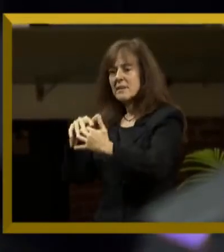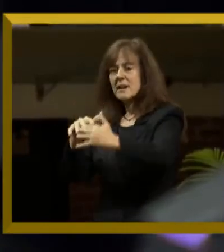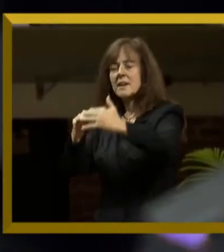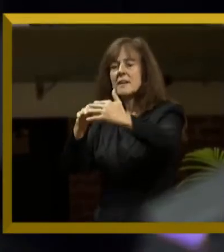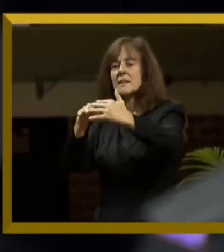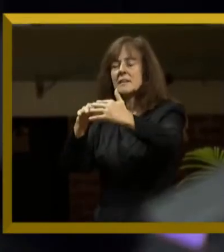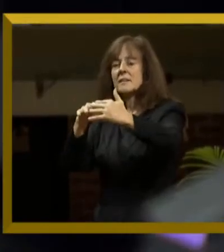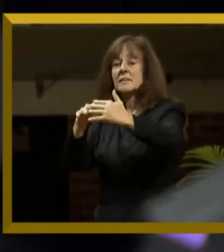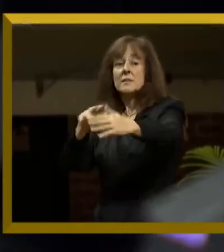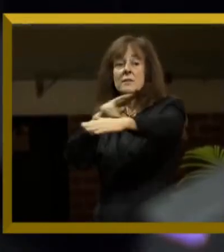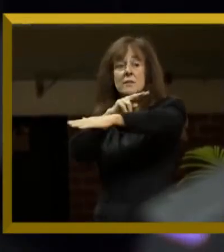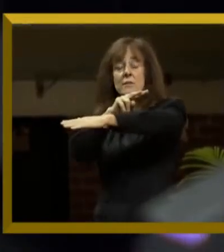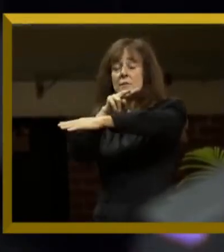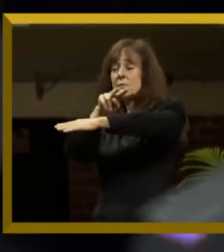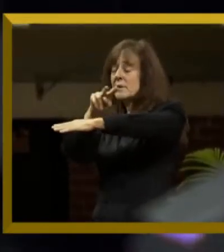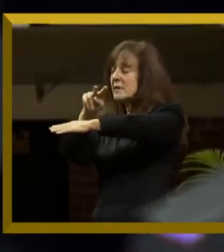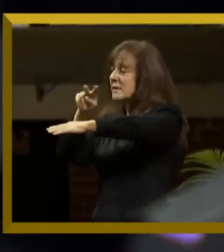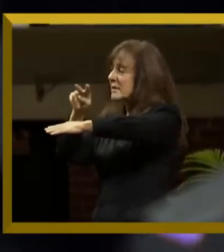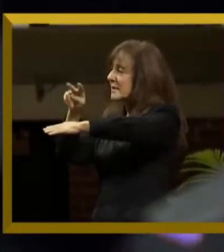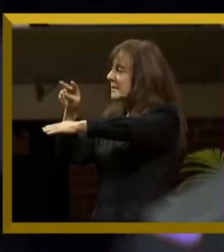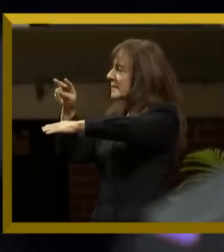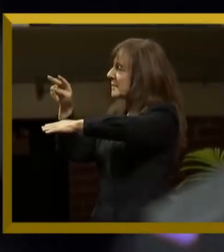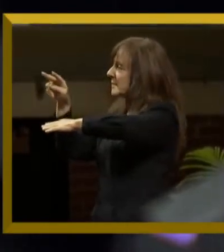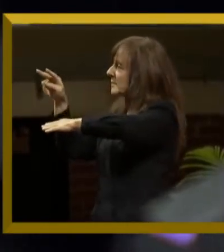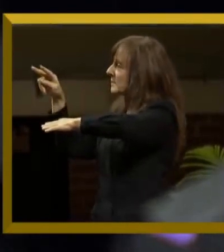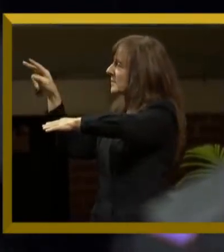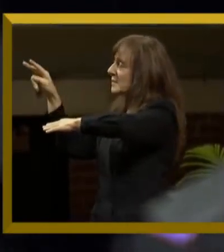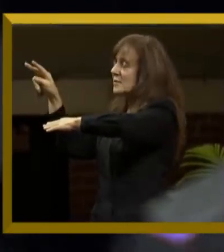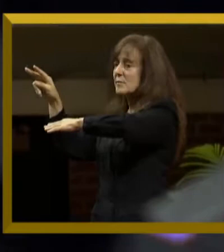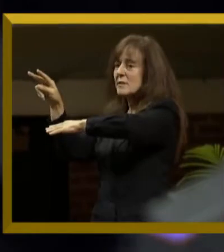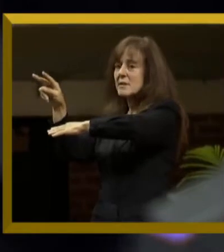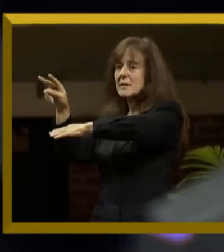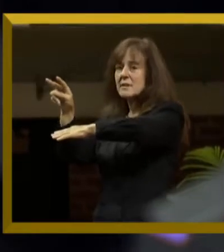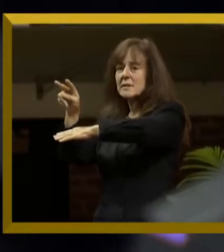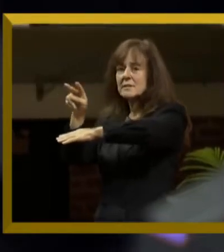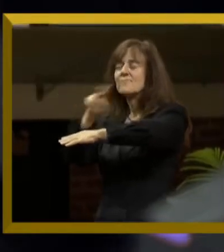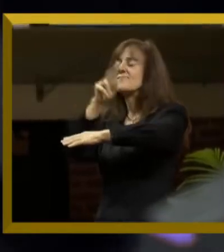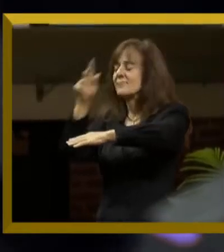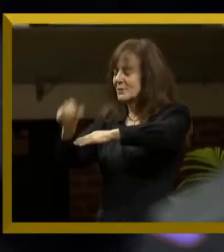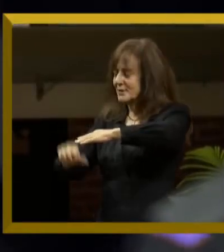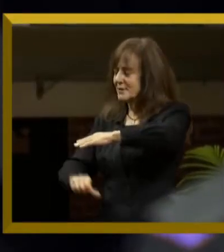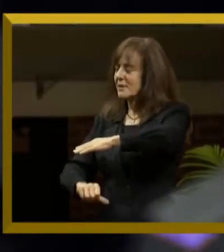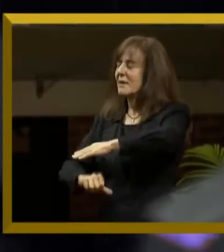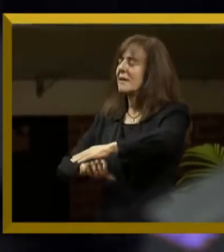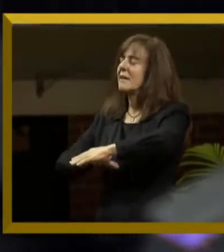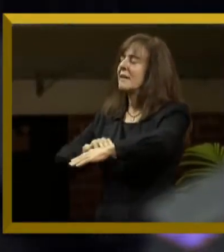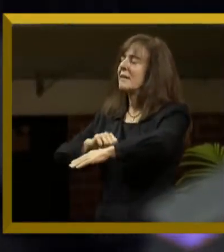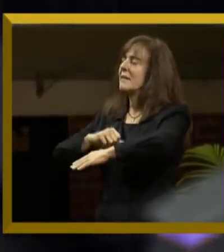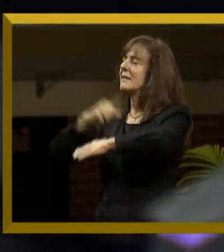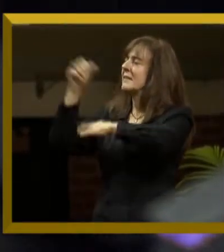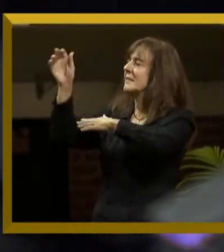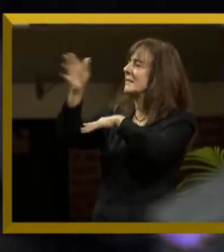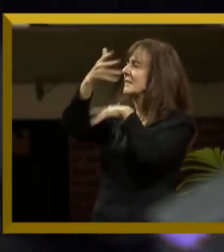perilous fight o'er the ramparts we watched were so gallant.